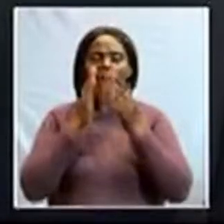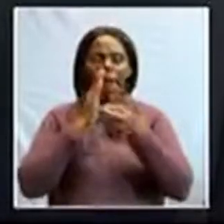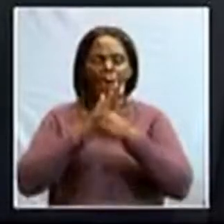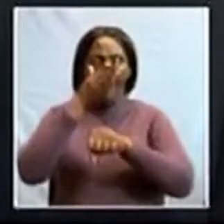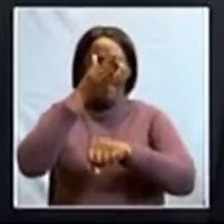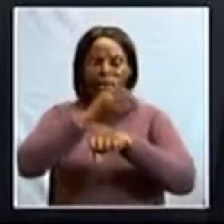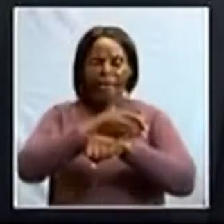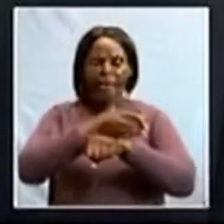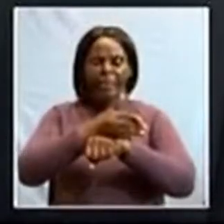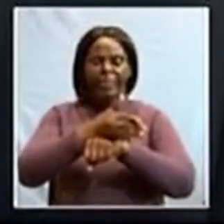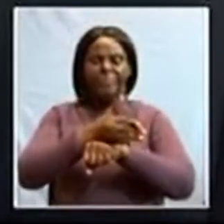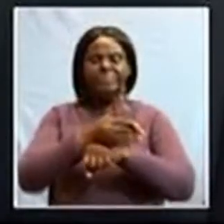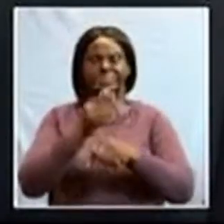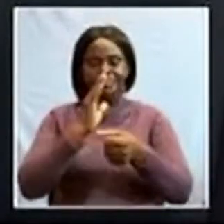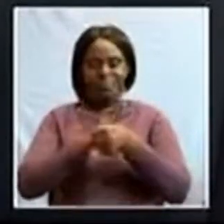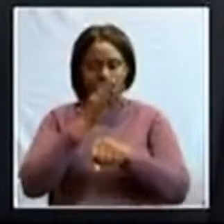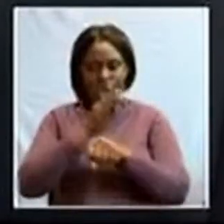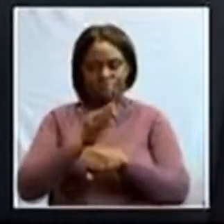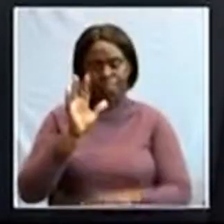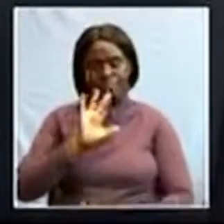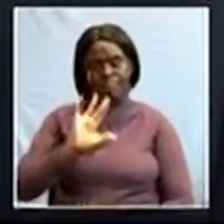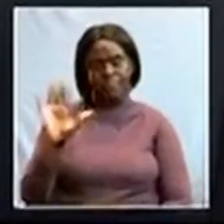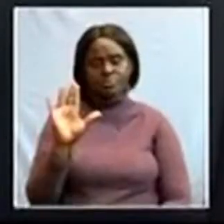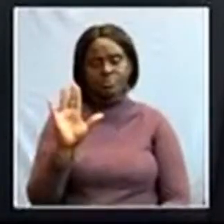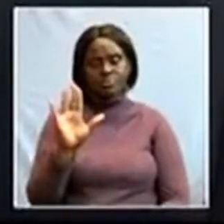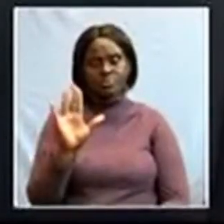after his